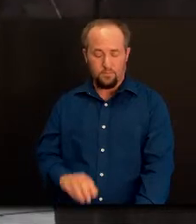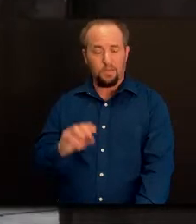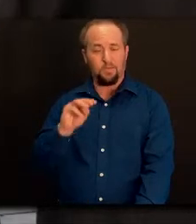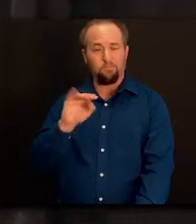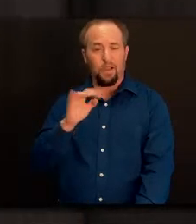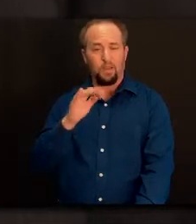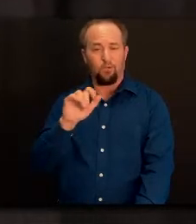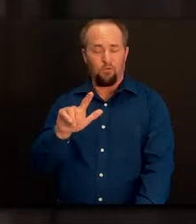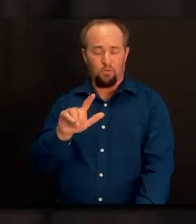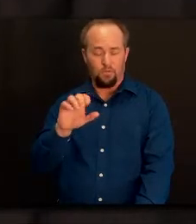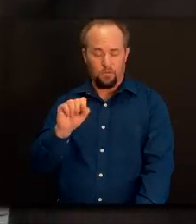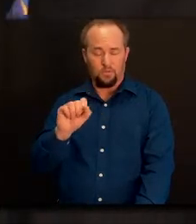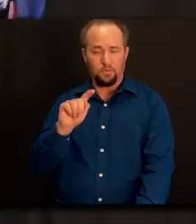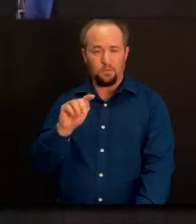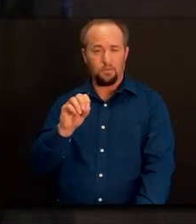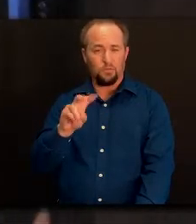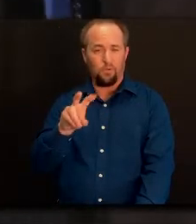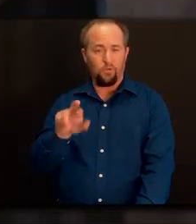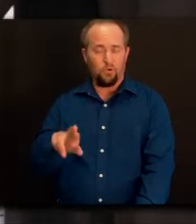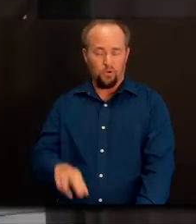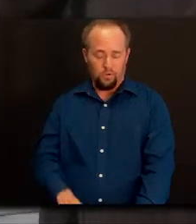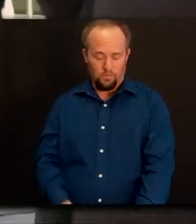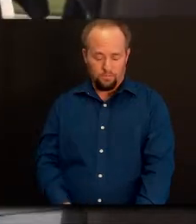Michael Quinton Stover.